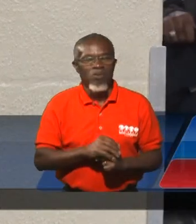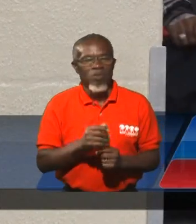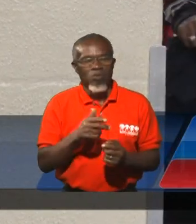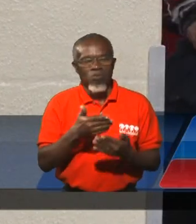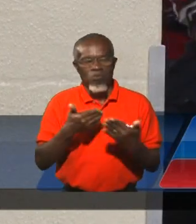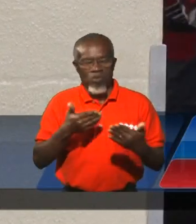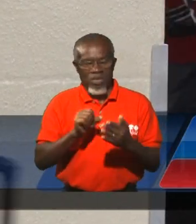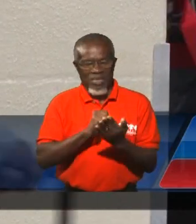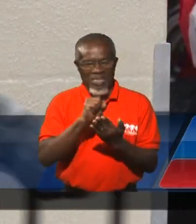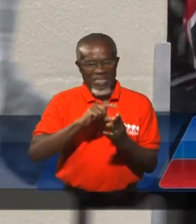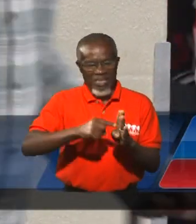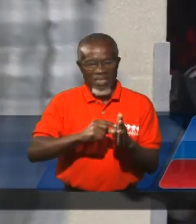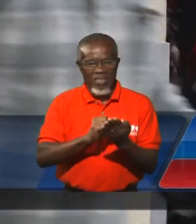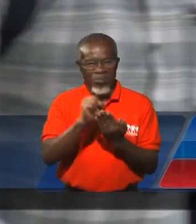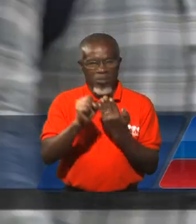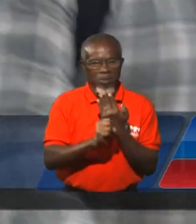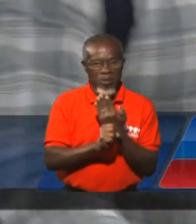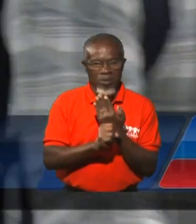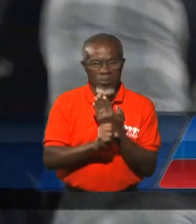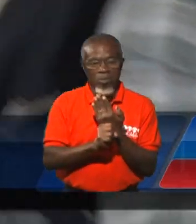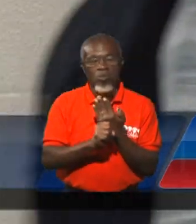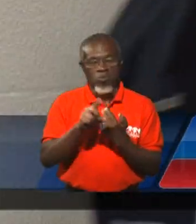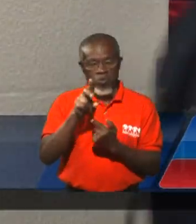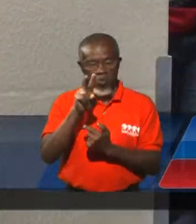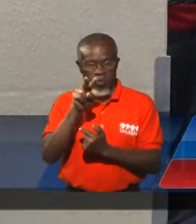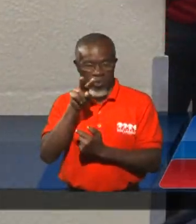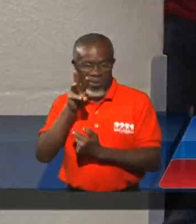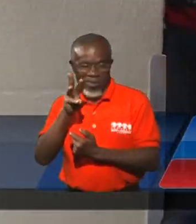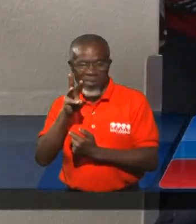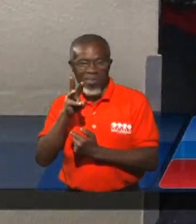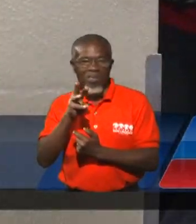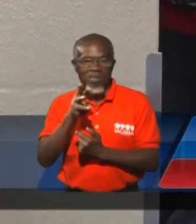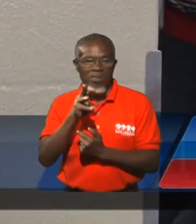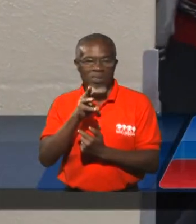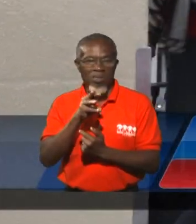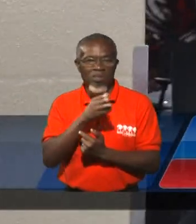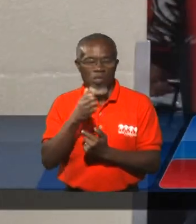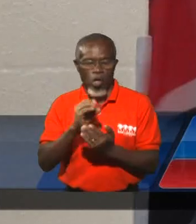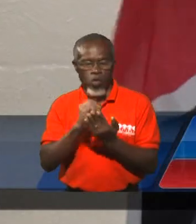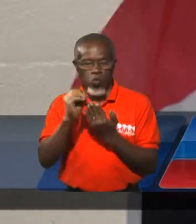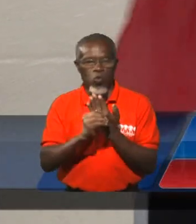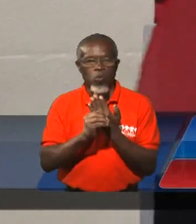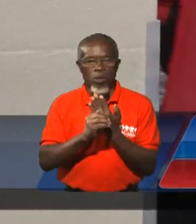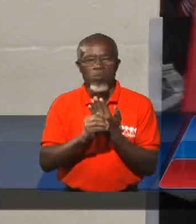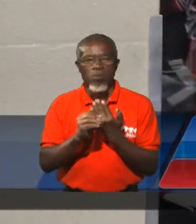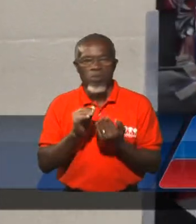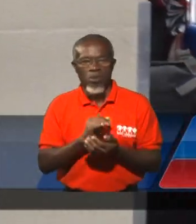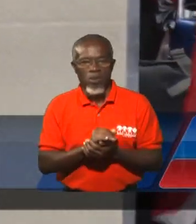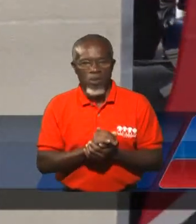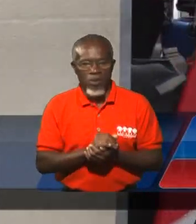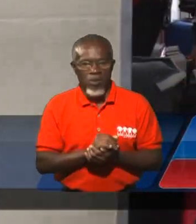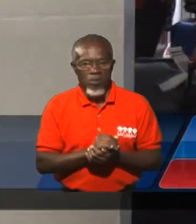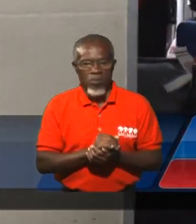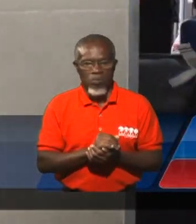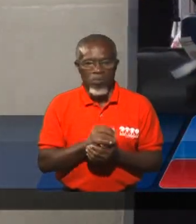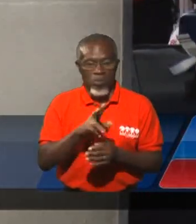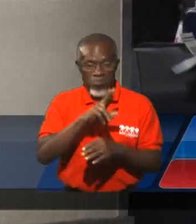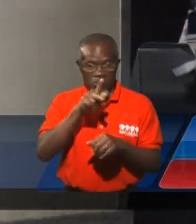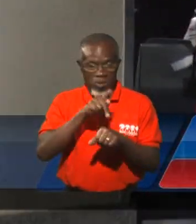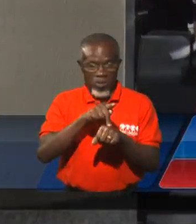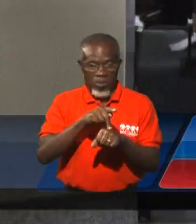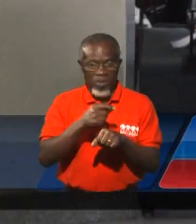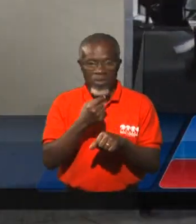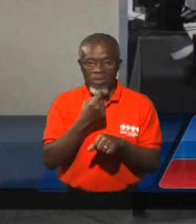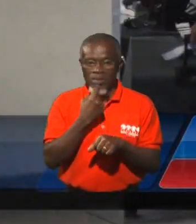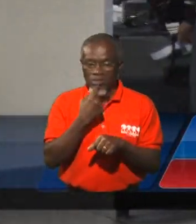the 29th and featured 193 competing teams. According to Principal of Presentation College Chaguanas, Dr. Rene